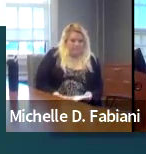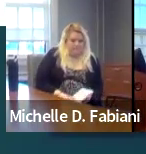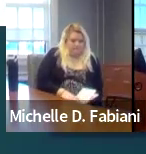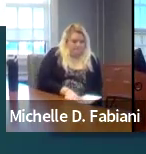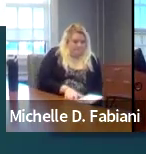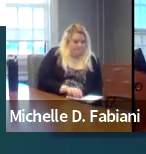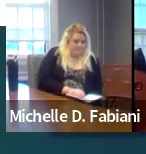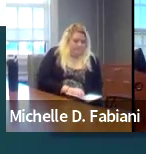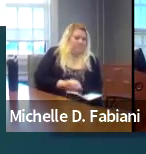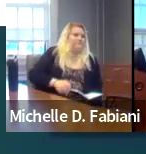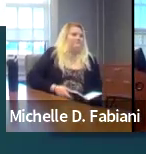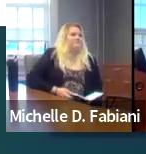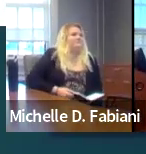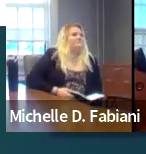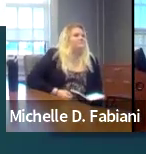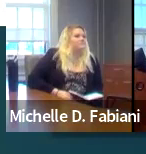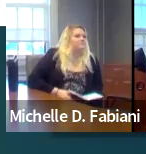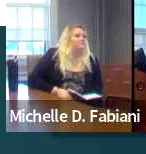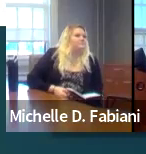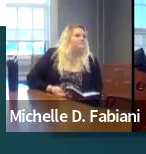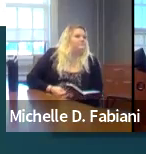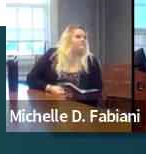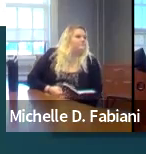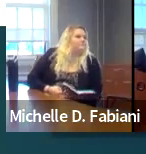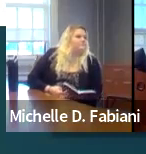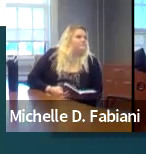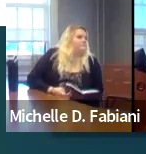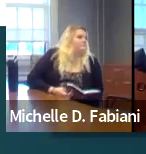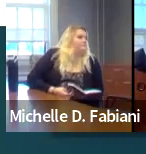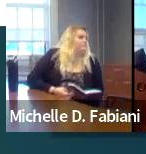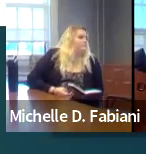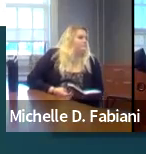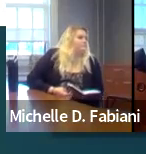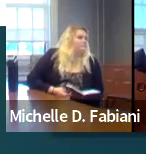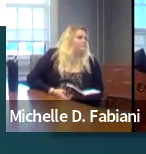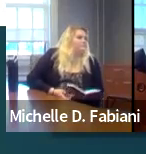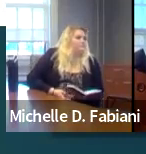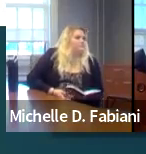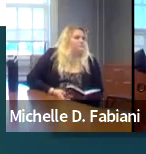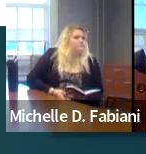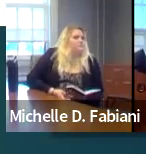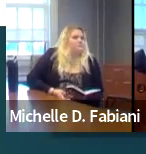buffer, maintaining an ambient population measure similar to how Braithwaite and Johnson did,